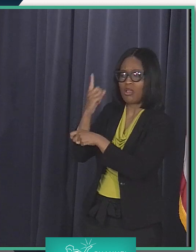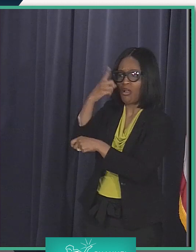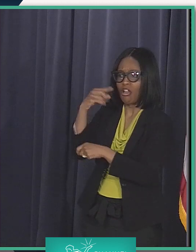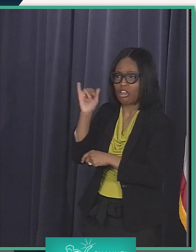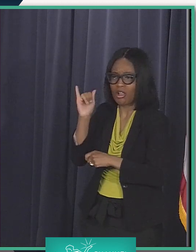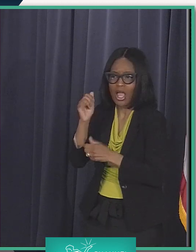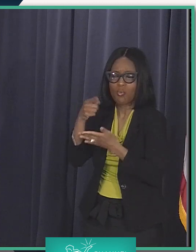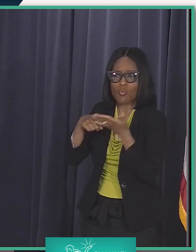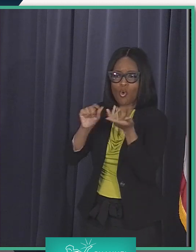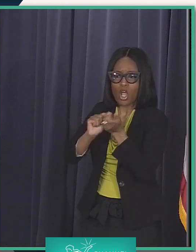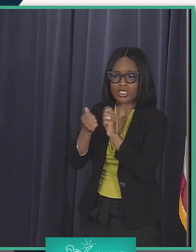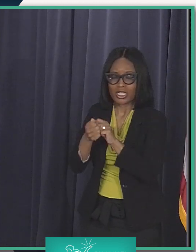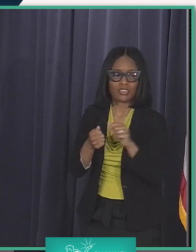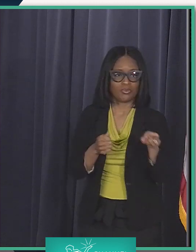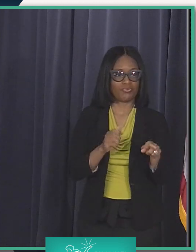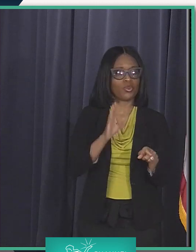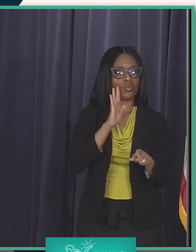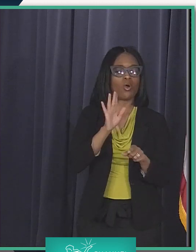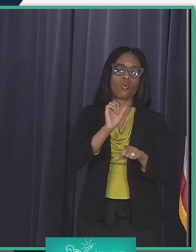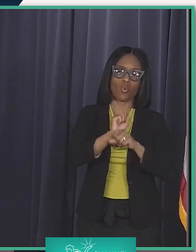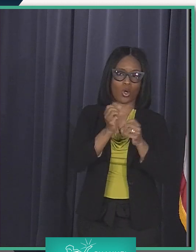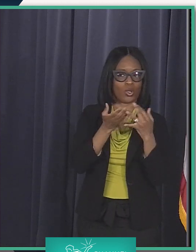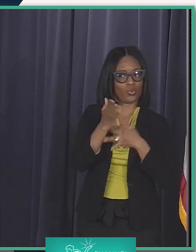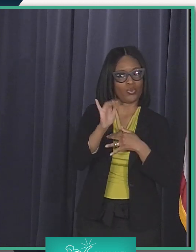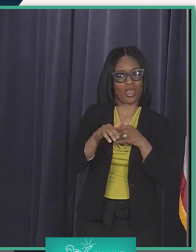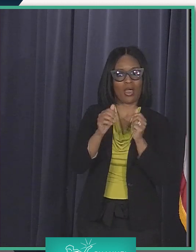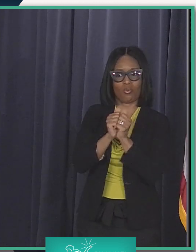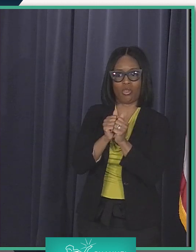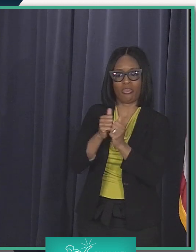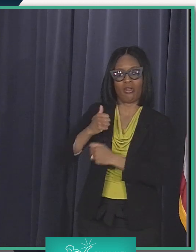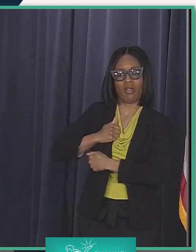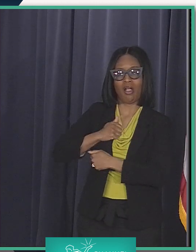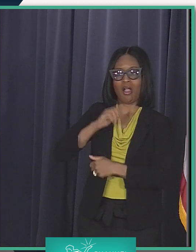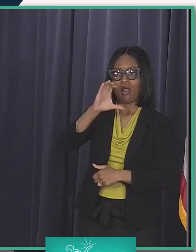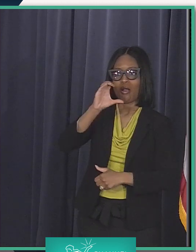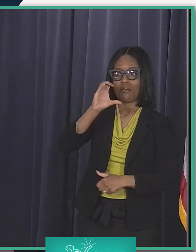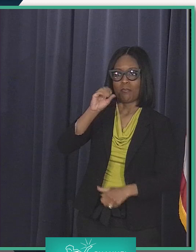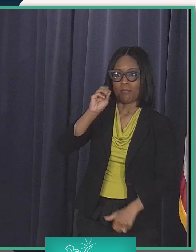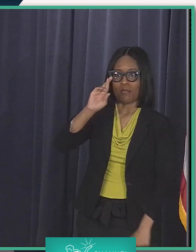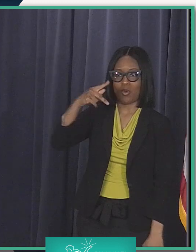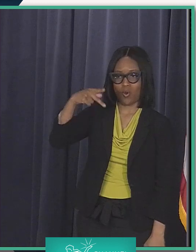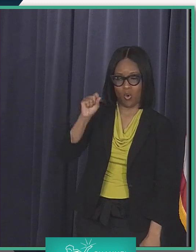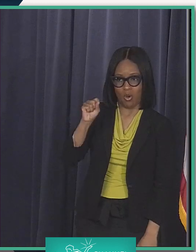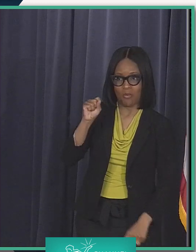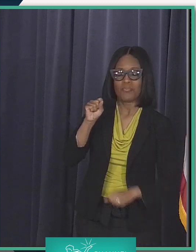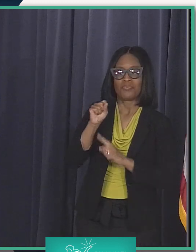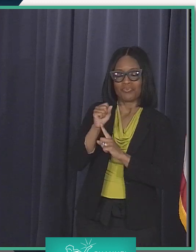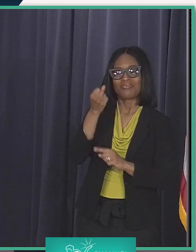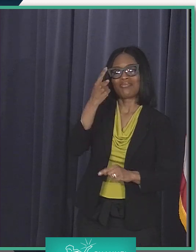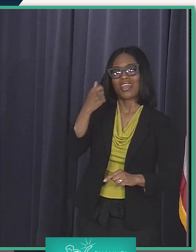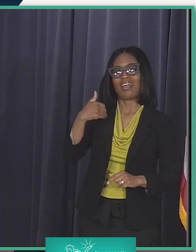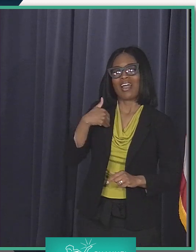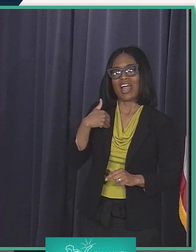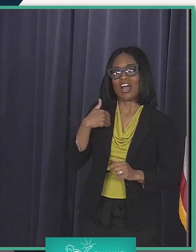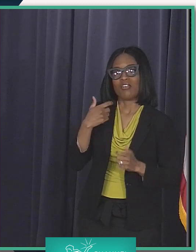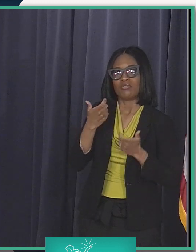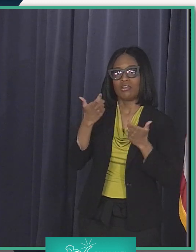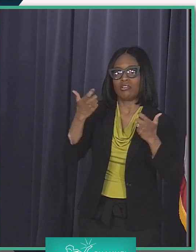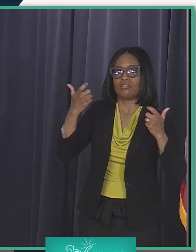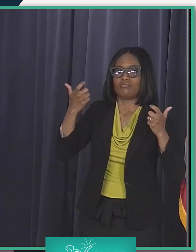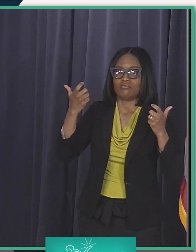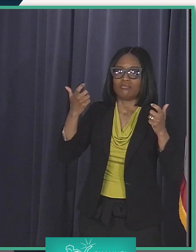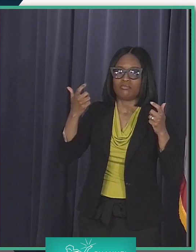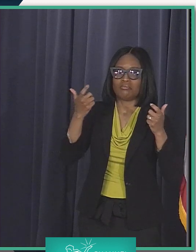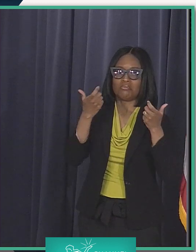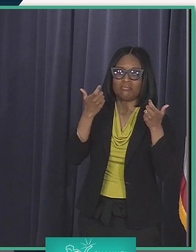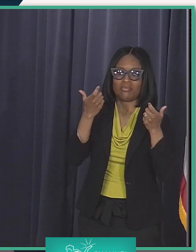we're seeing? We're working through that with the Army Corps, and you know there are huge constructions that could be